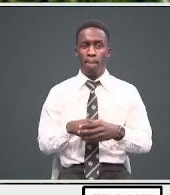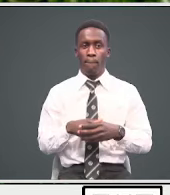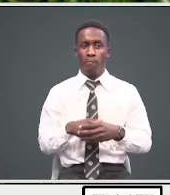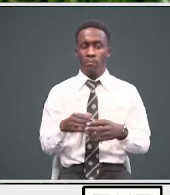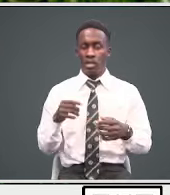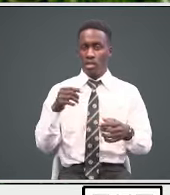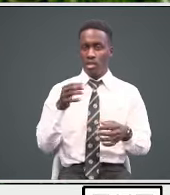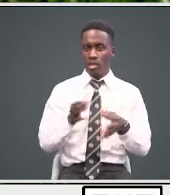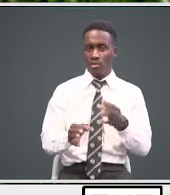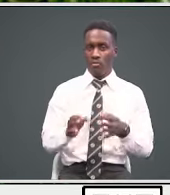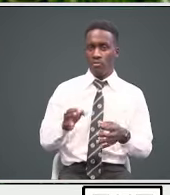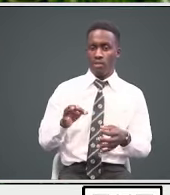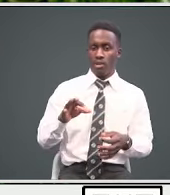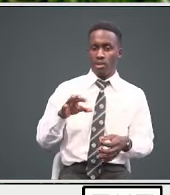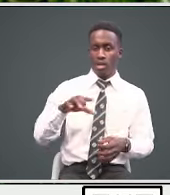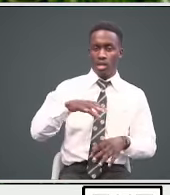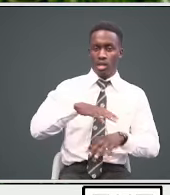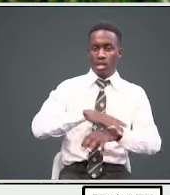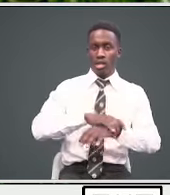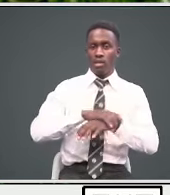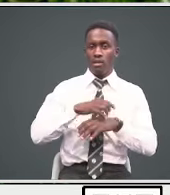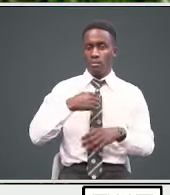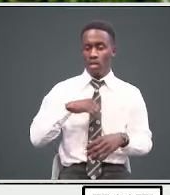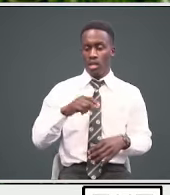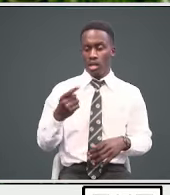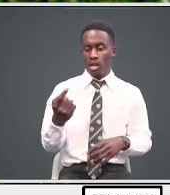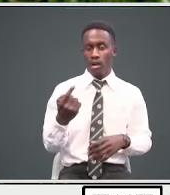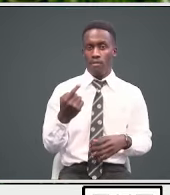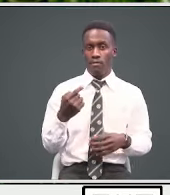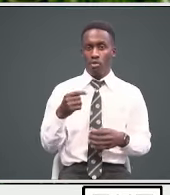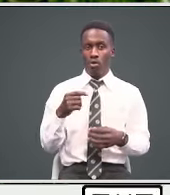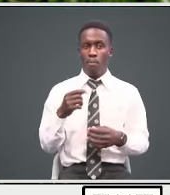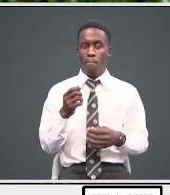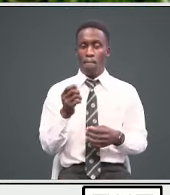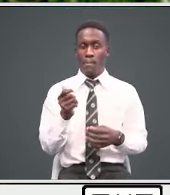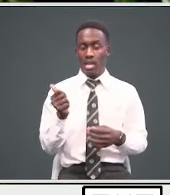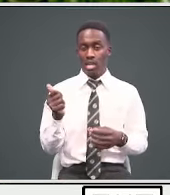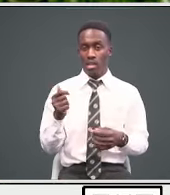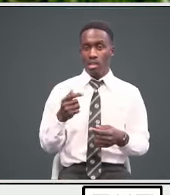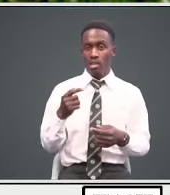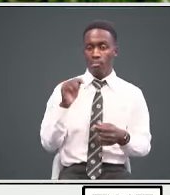If they get wind that I am coming for my money, they can plan to harm me.